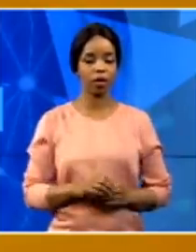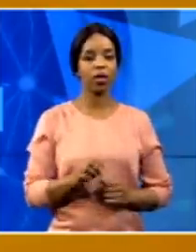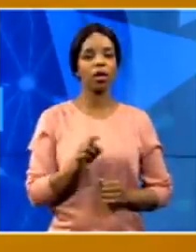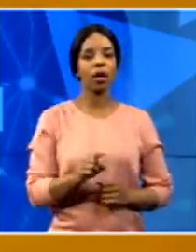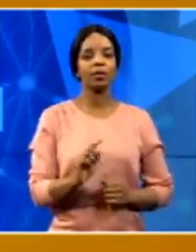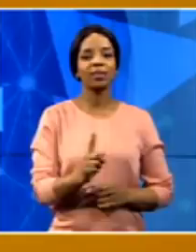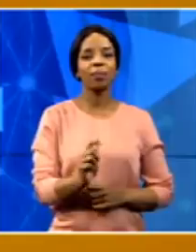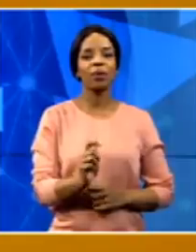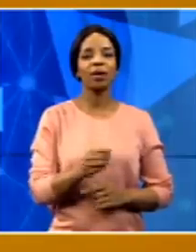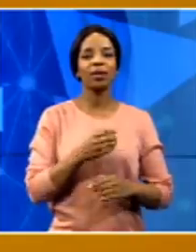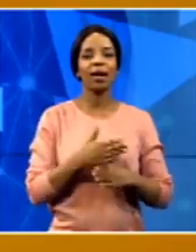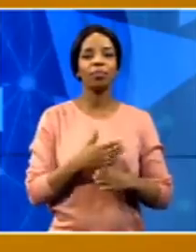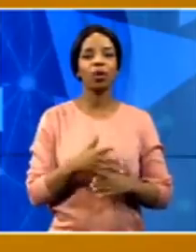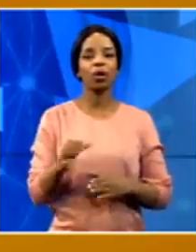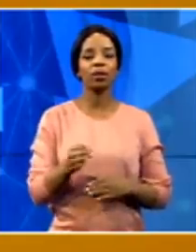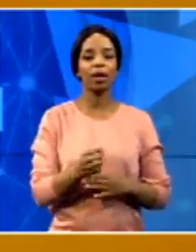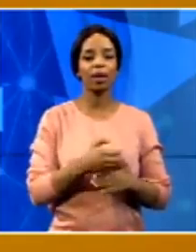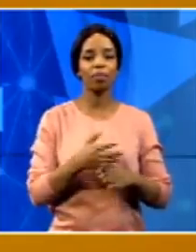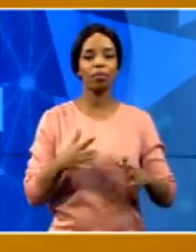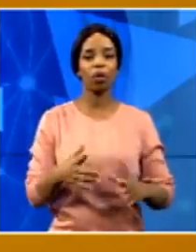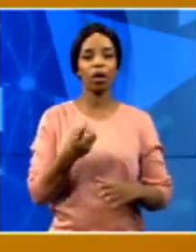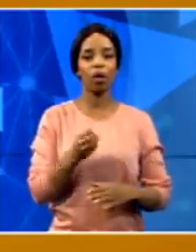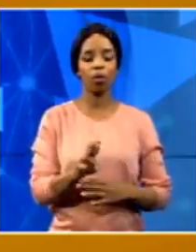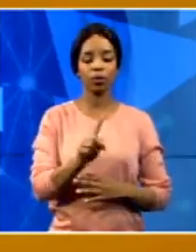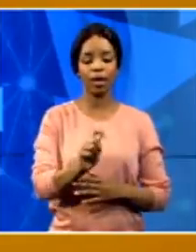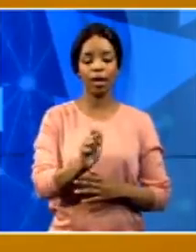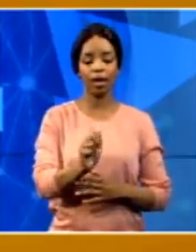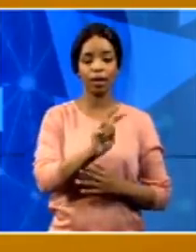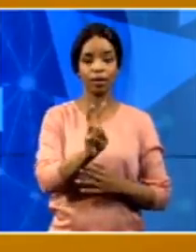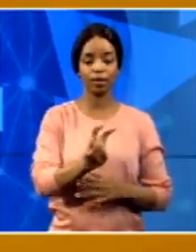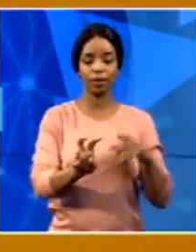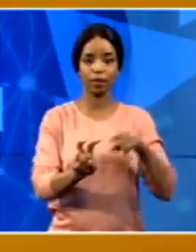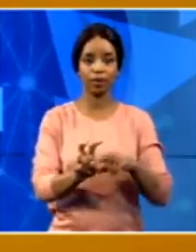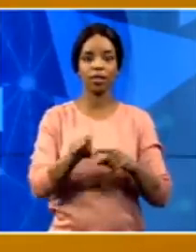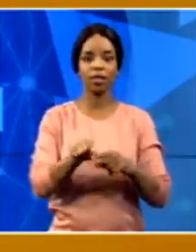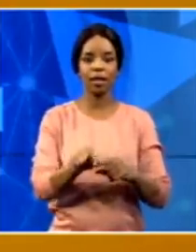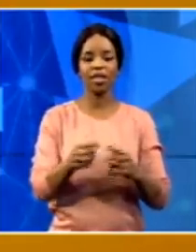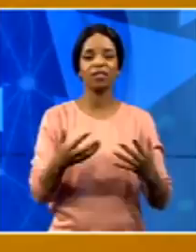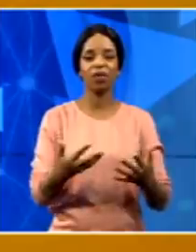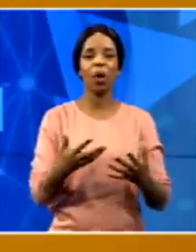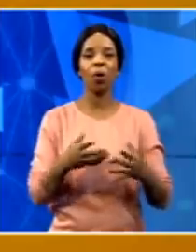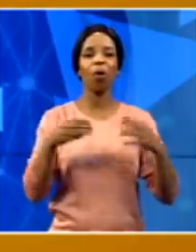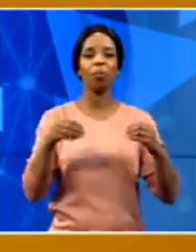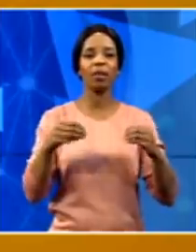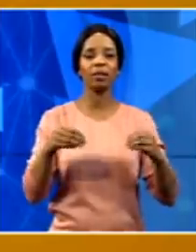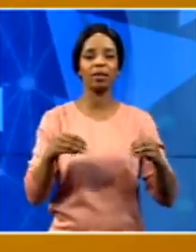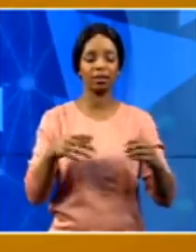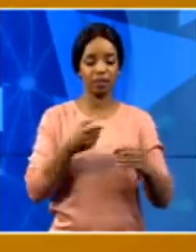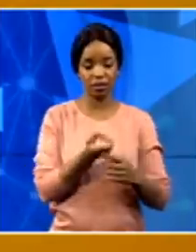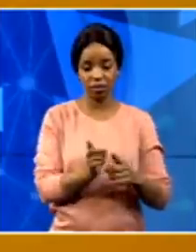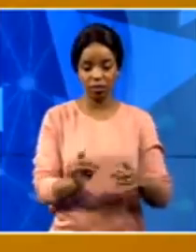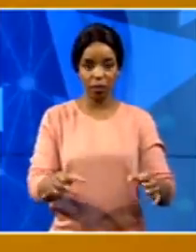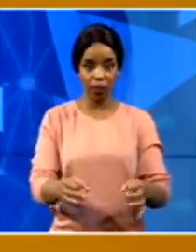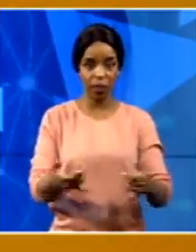Employee-Employer Relief Scheme, or TERS, is meant to be a response to the challenges faced by businesses in distress due to the COVID-19